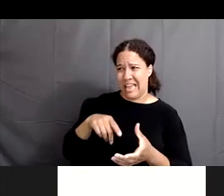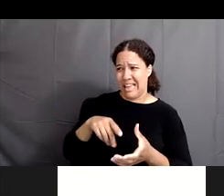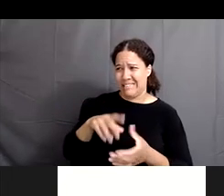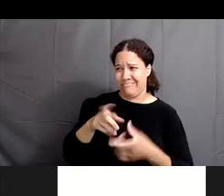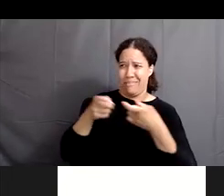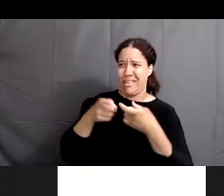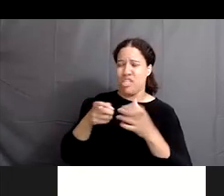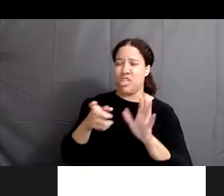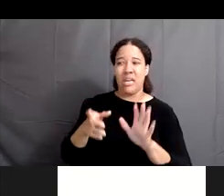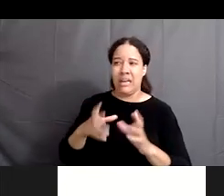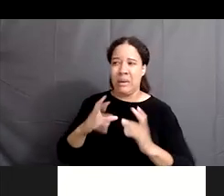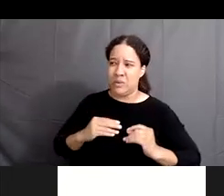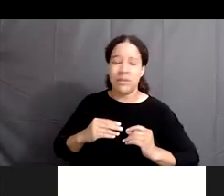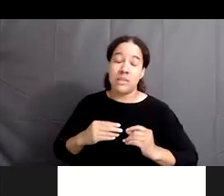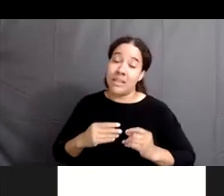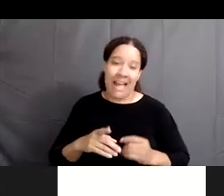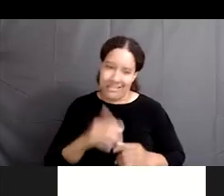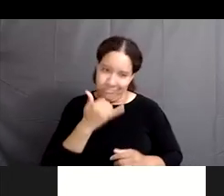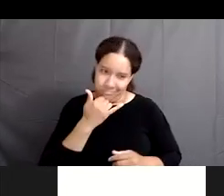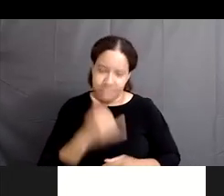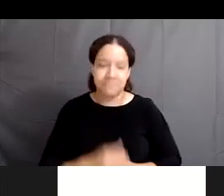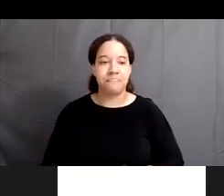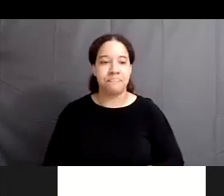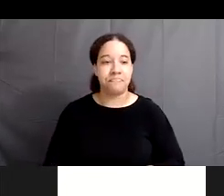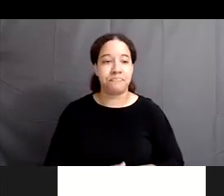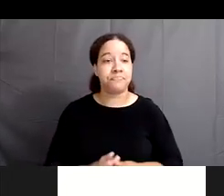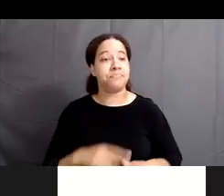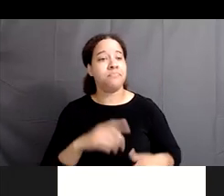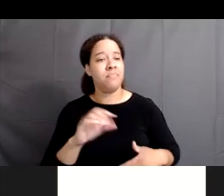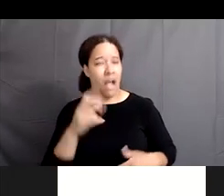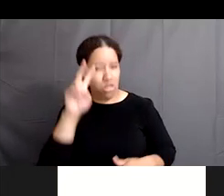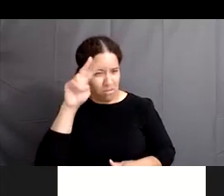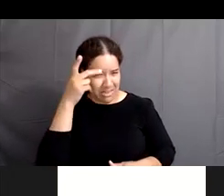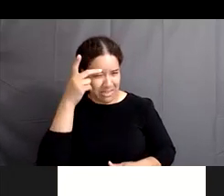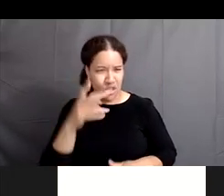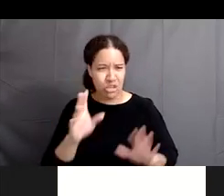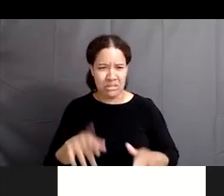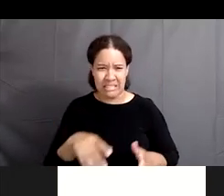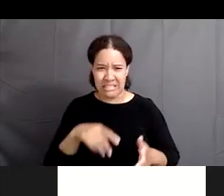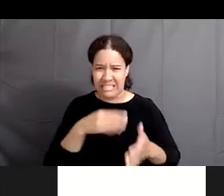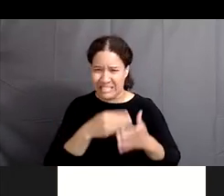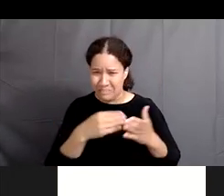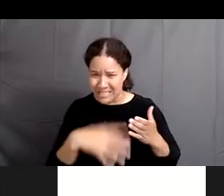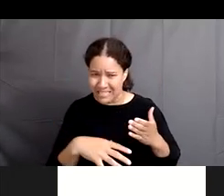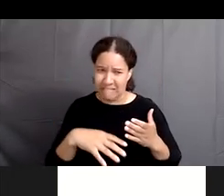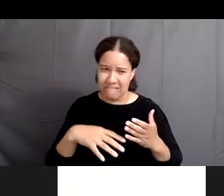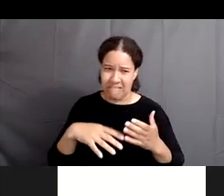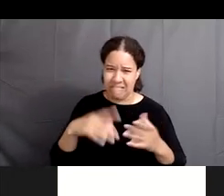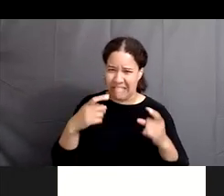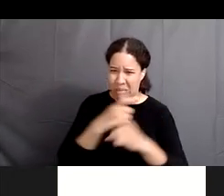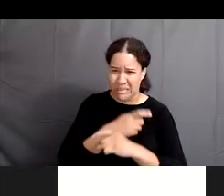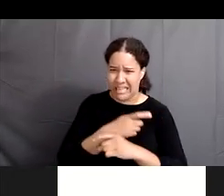is complicated. And that also doesn't have to be the case. There are not a ton of organizations that provide